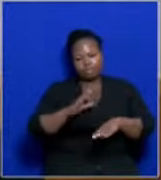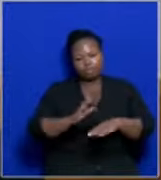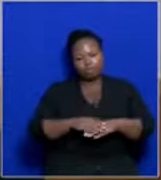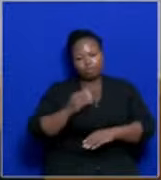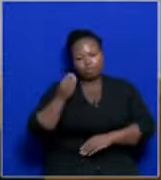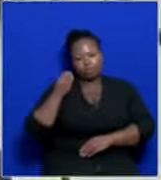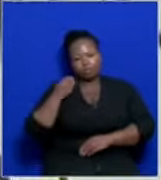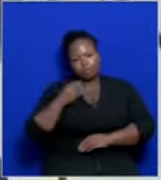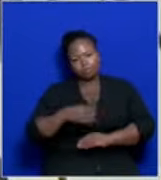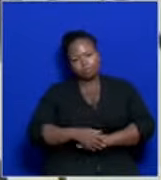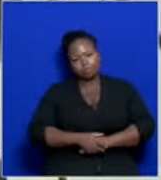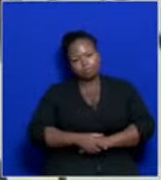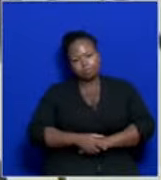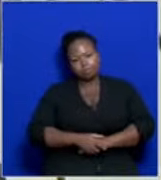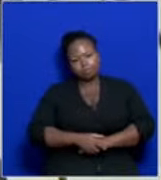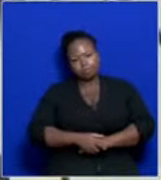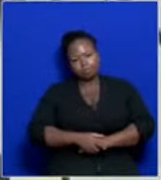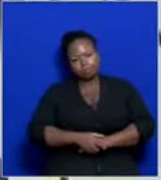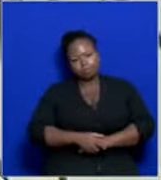Thank you, Commissioner.